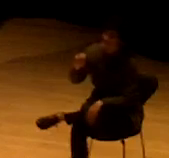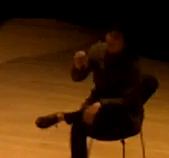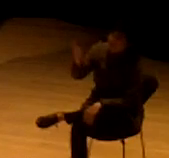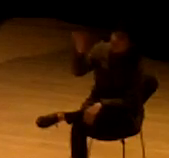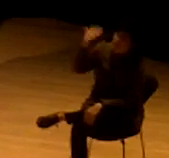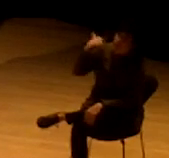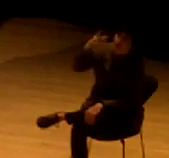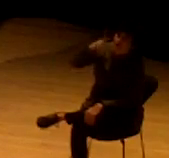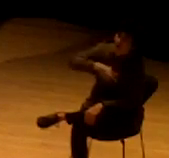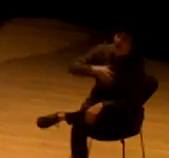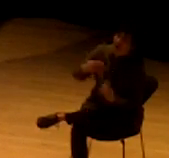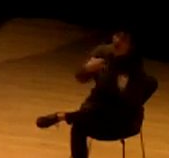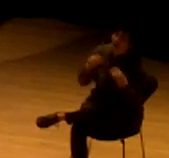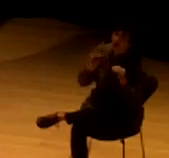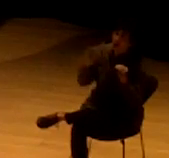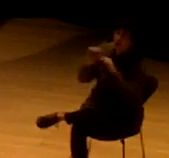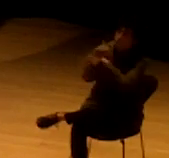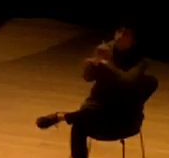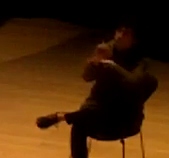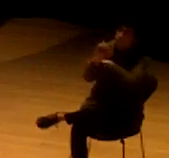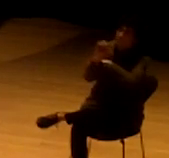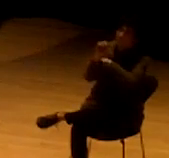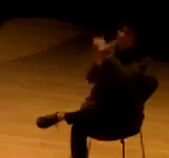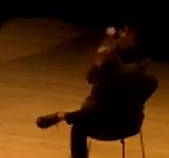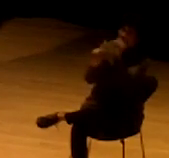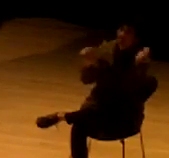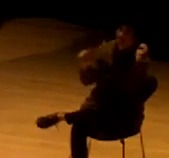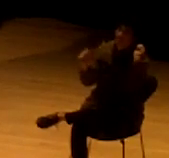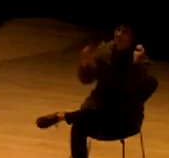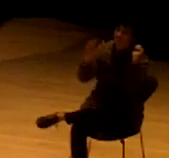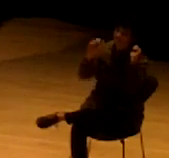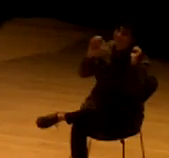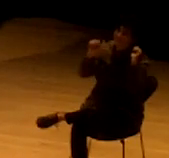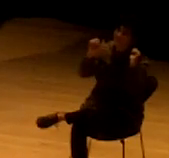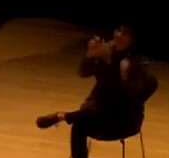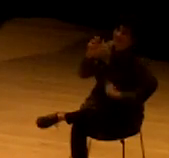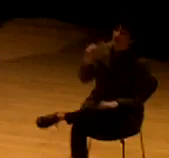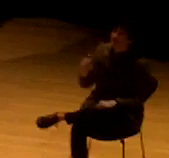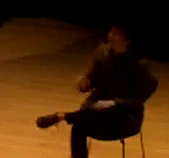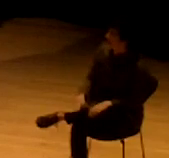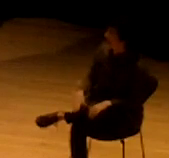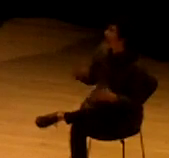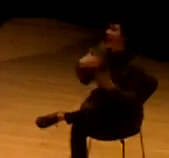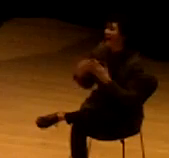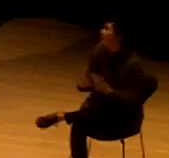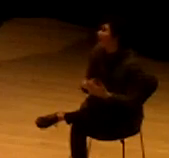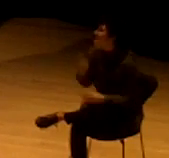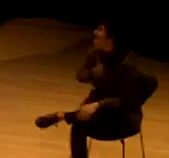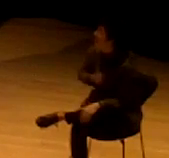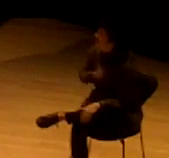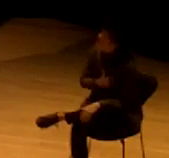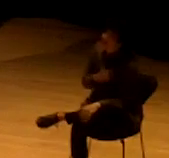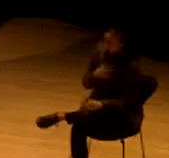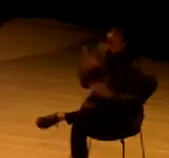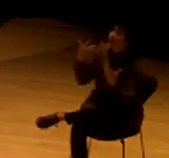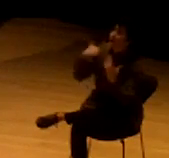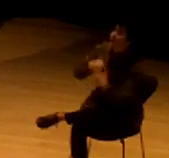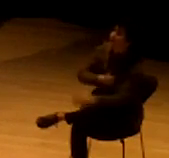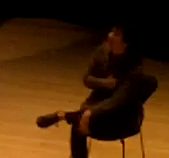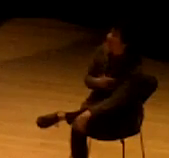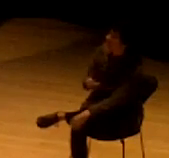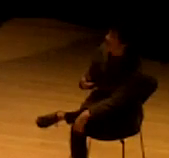she, you know, we did this whole... Sorry, I'll try to be concise as possible. Oh, we gave everybody